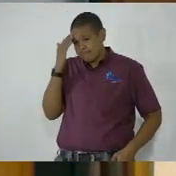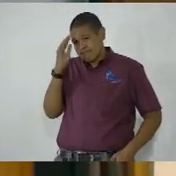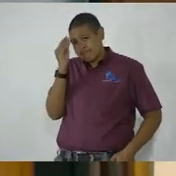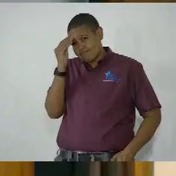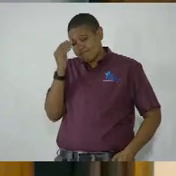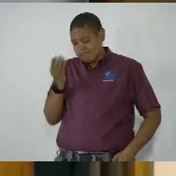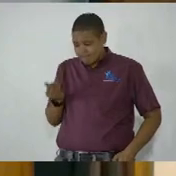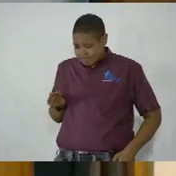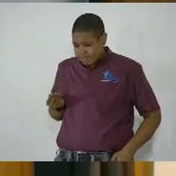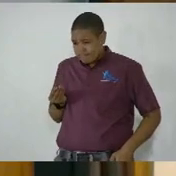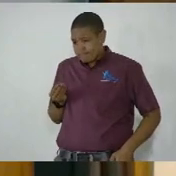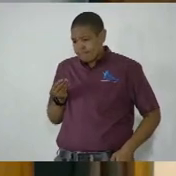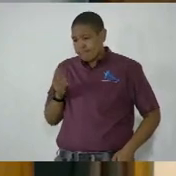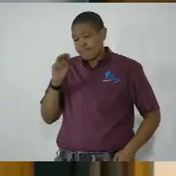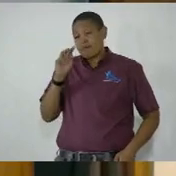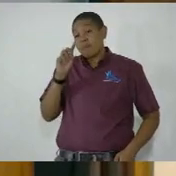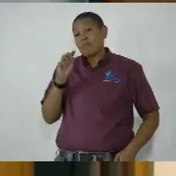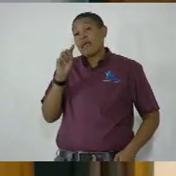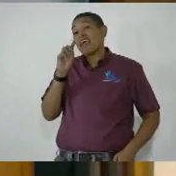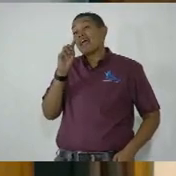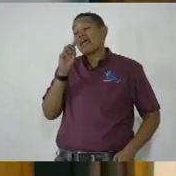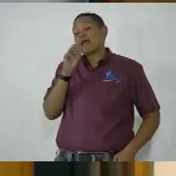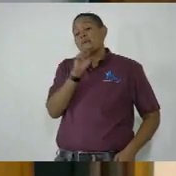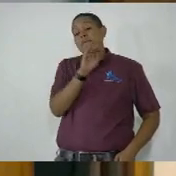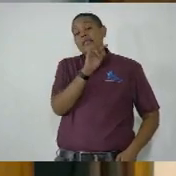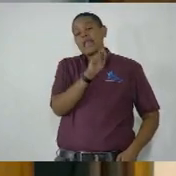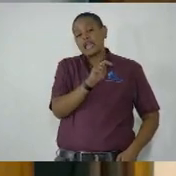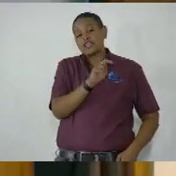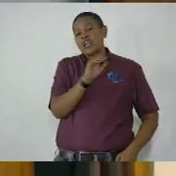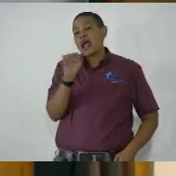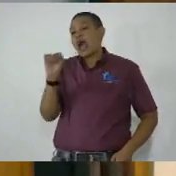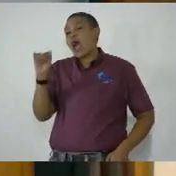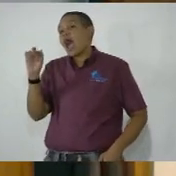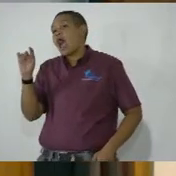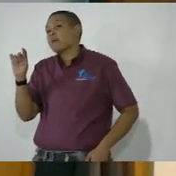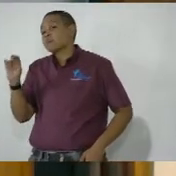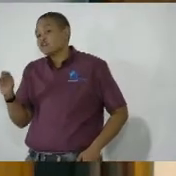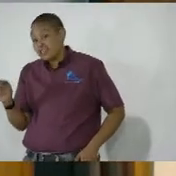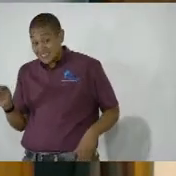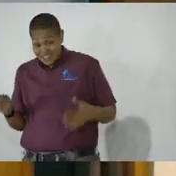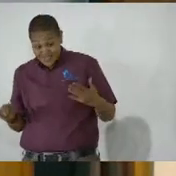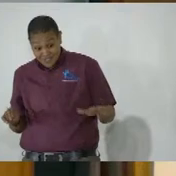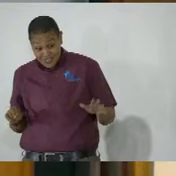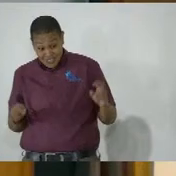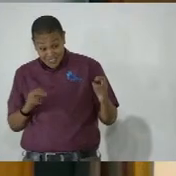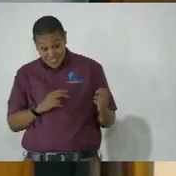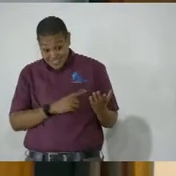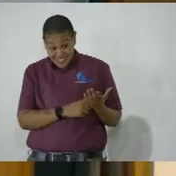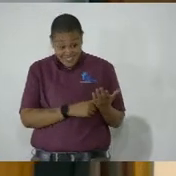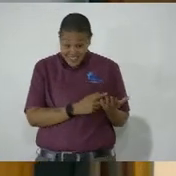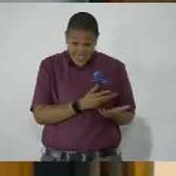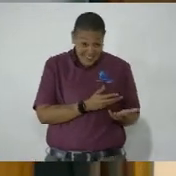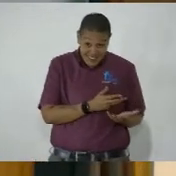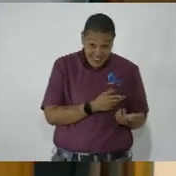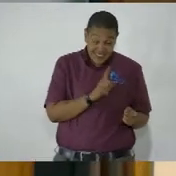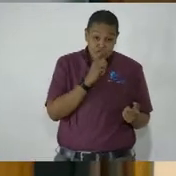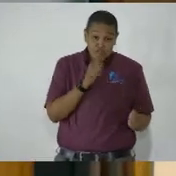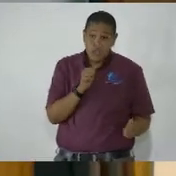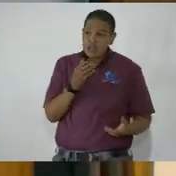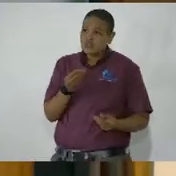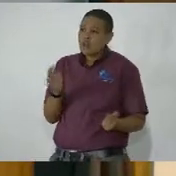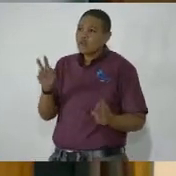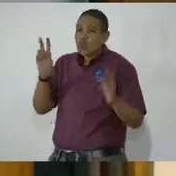in MEDARB, and after you use mediation to try to settle your